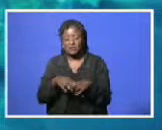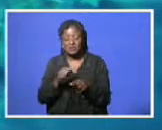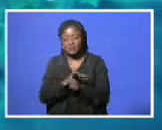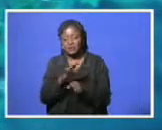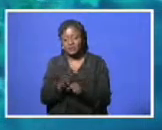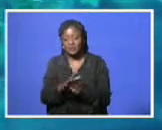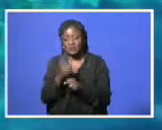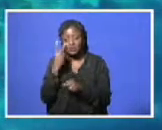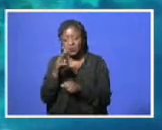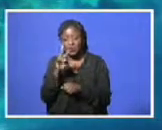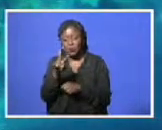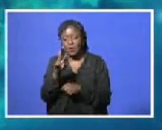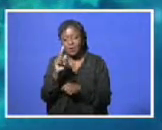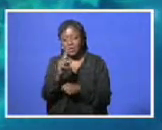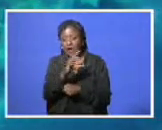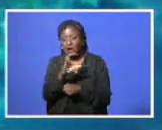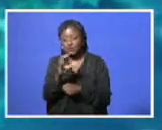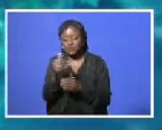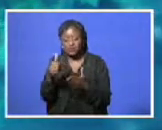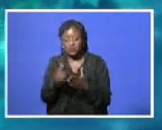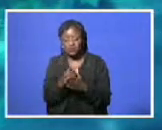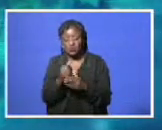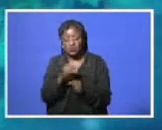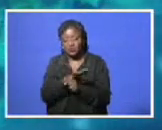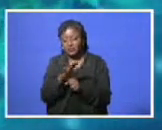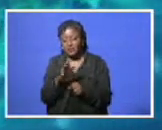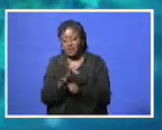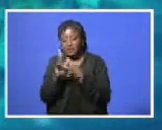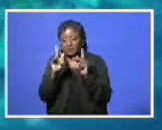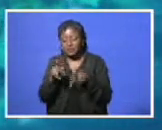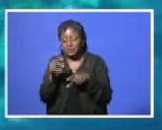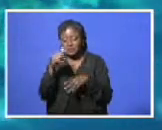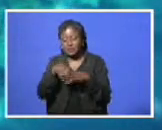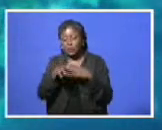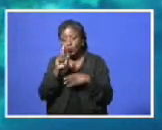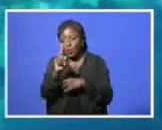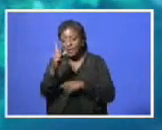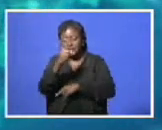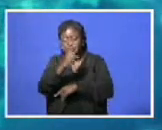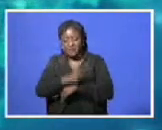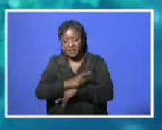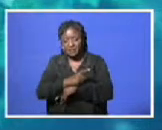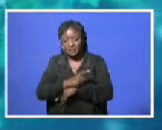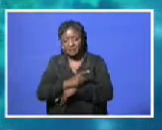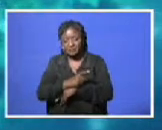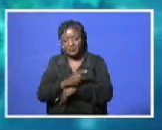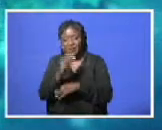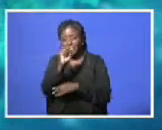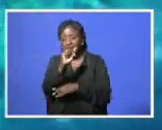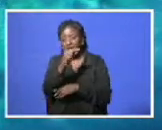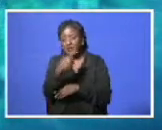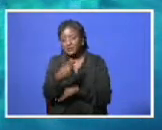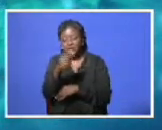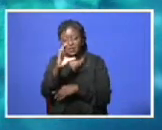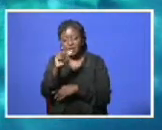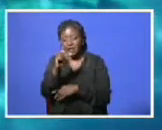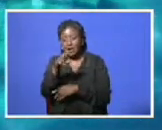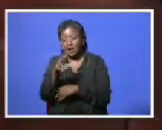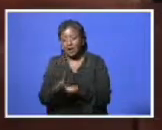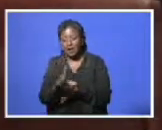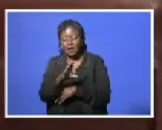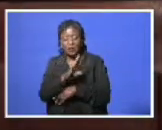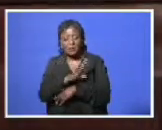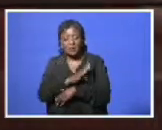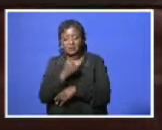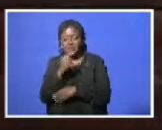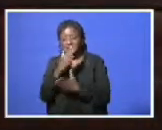new COVID-19 cases in just one day and deaths in the double digits. Attorney General Senator the Honorable Carl Bethel previously said that some